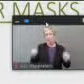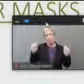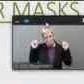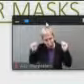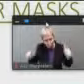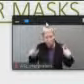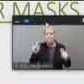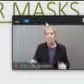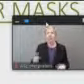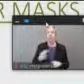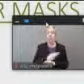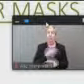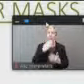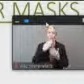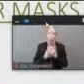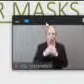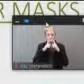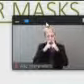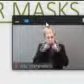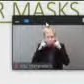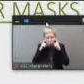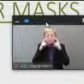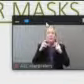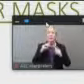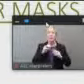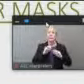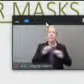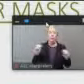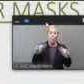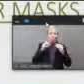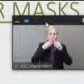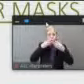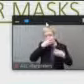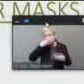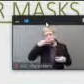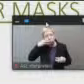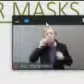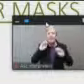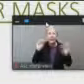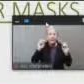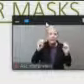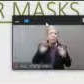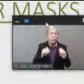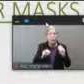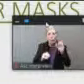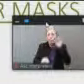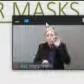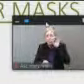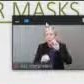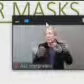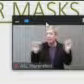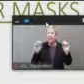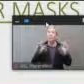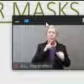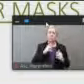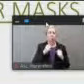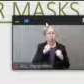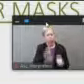tight-fitting mask. No vents in them, please. You know,